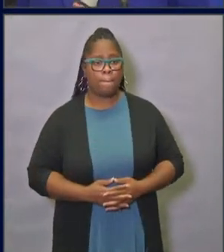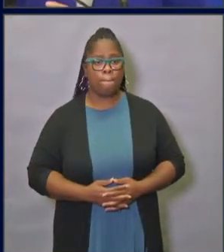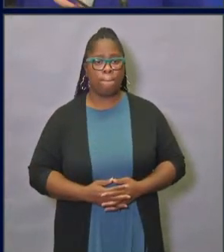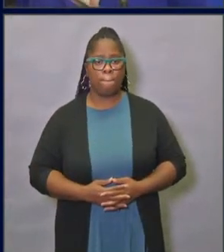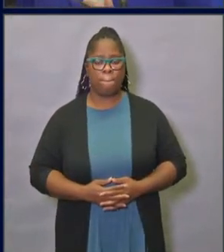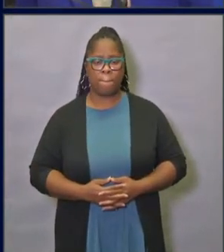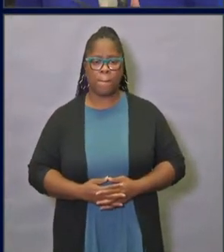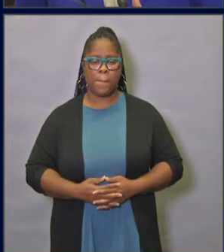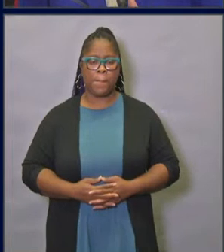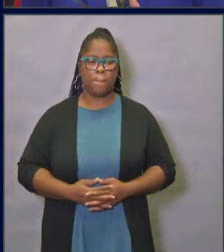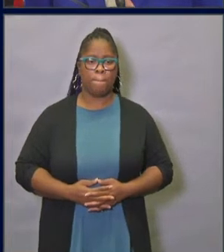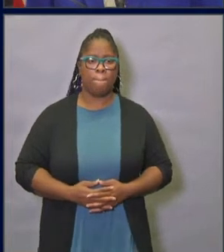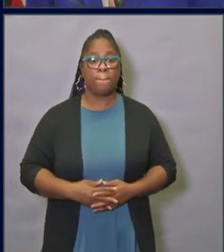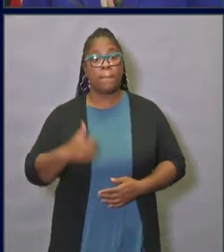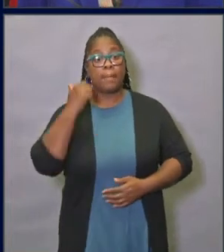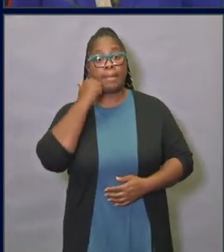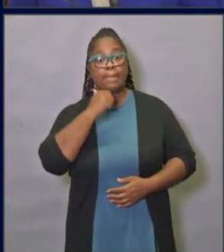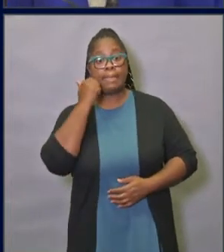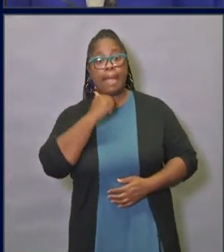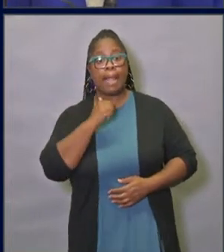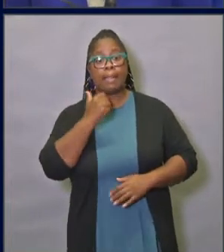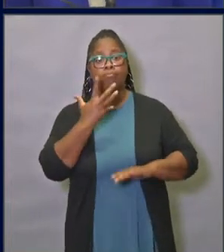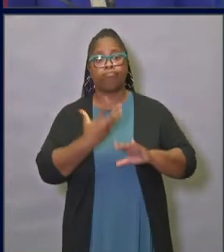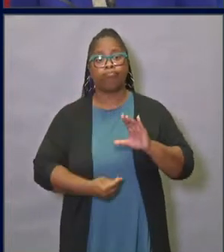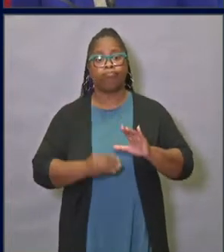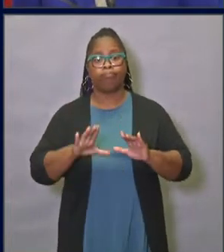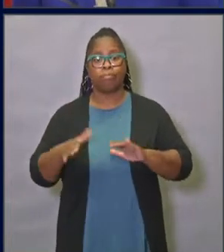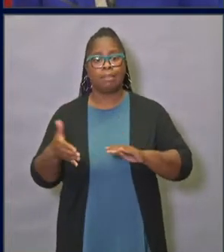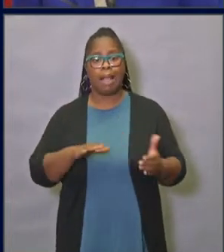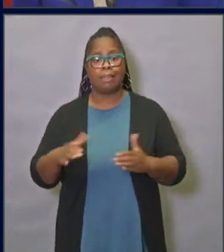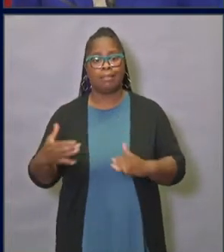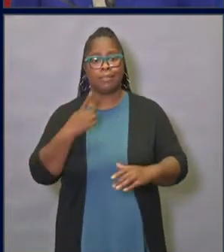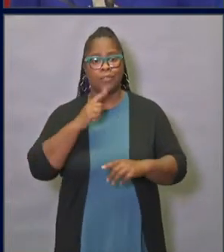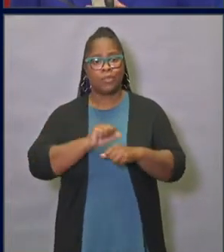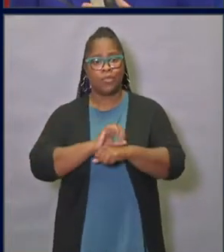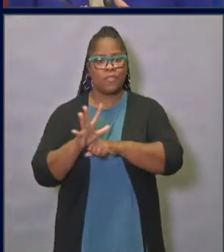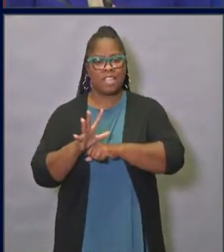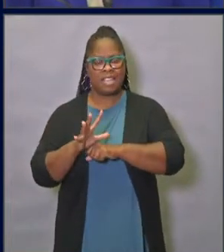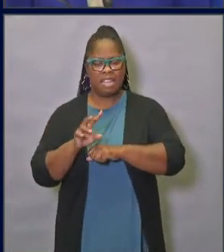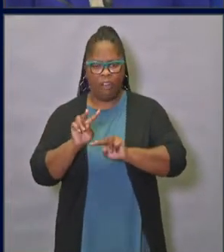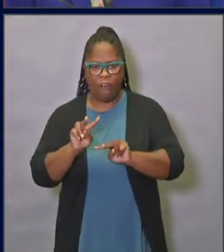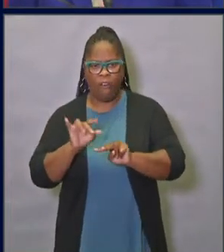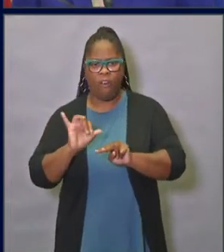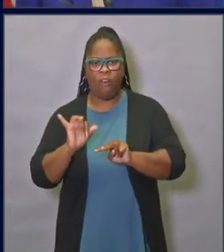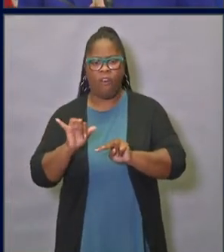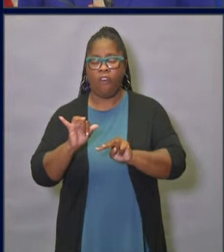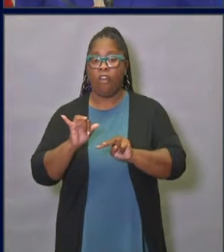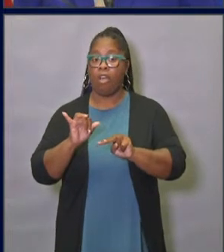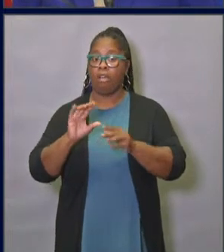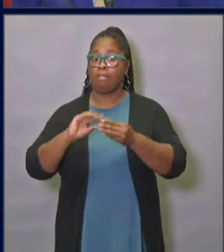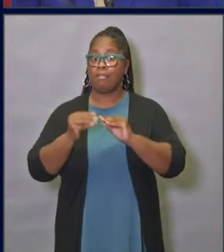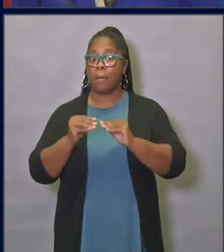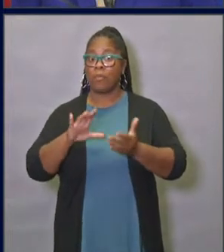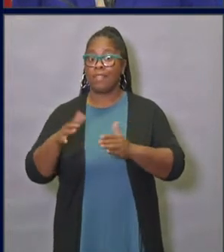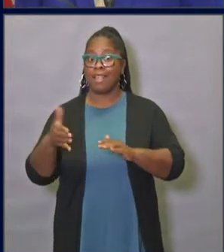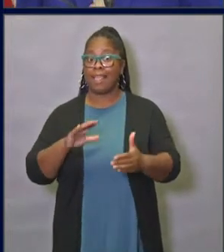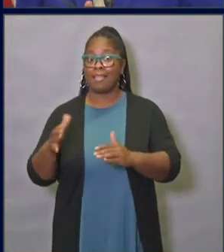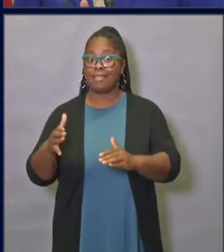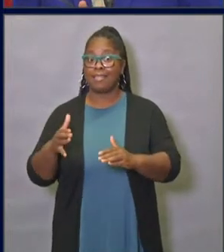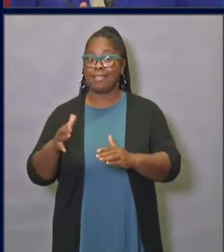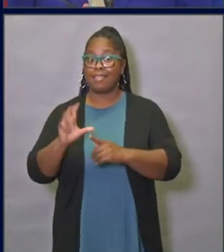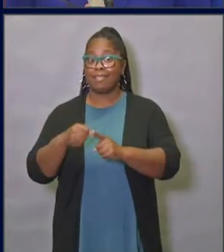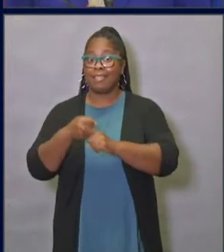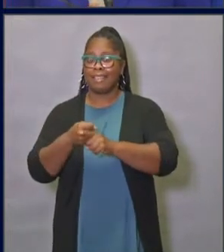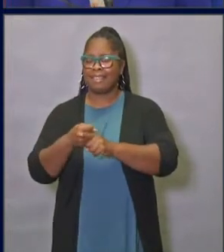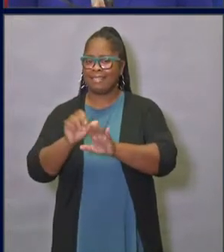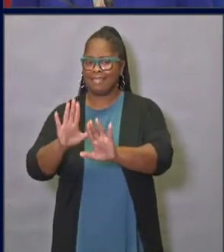When we review the daily deaths from COVID-19, we're reminded that changes in the number of deaths typically lags behind changes that